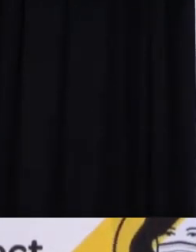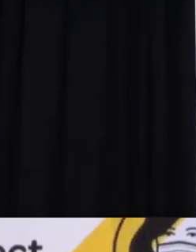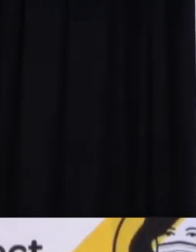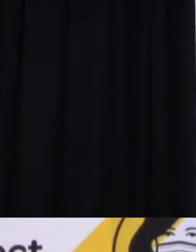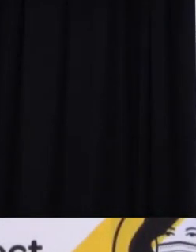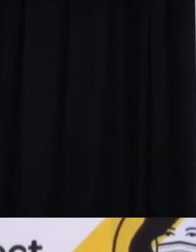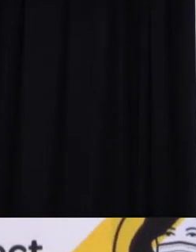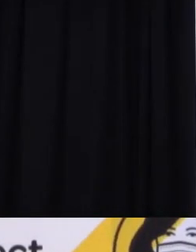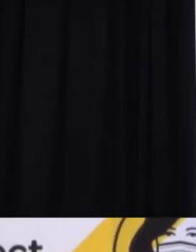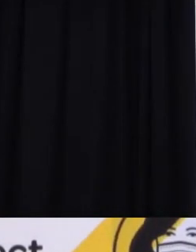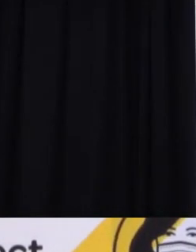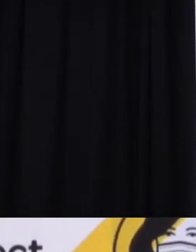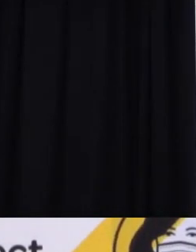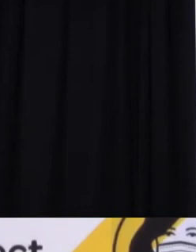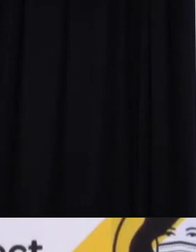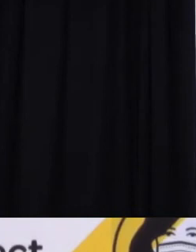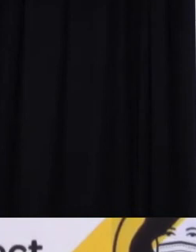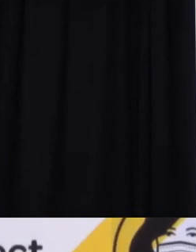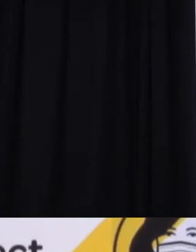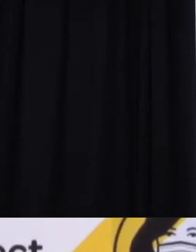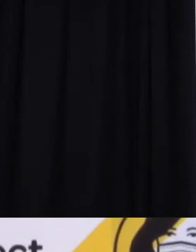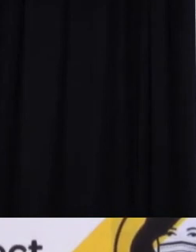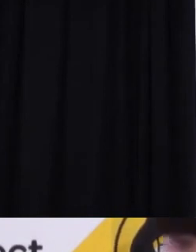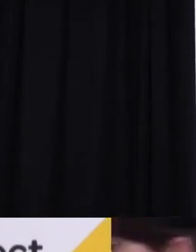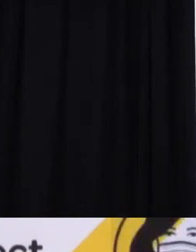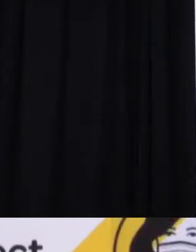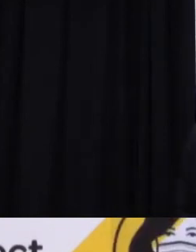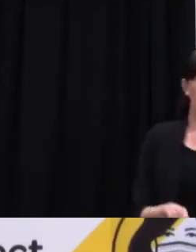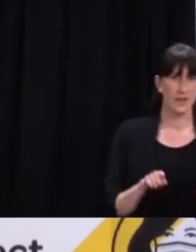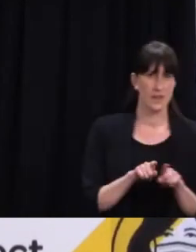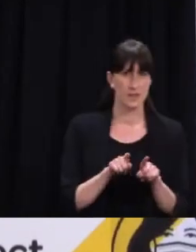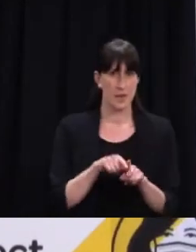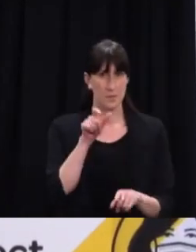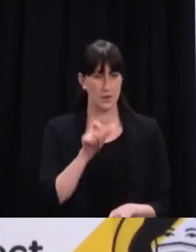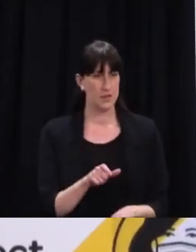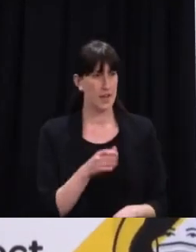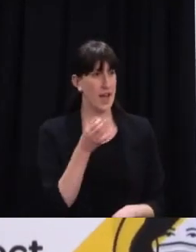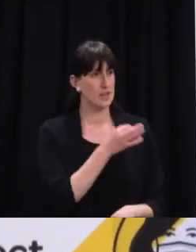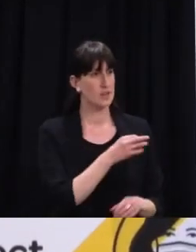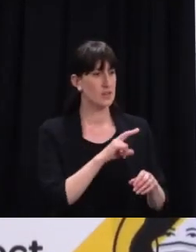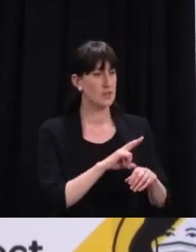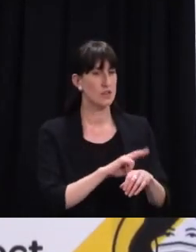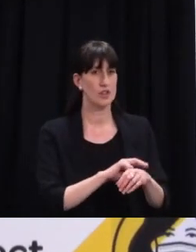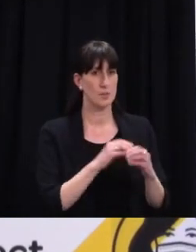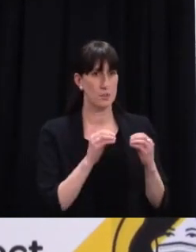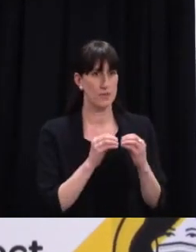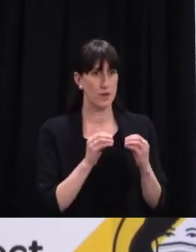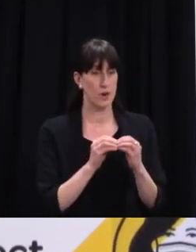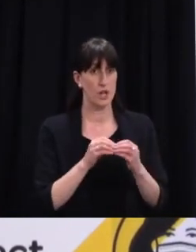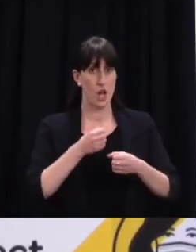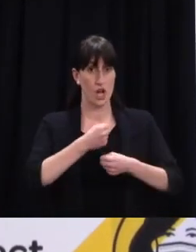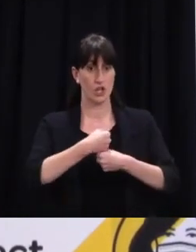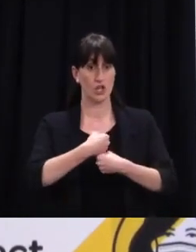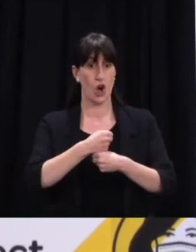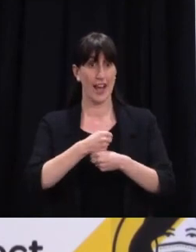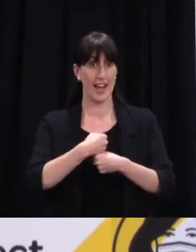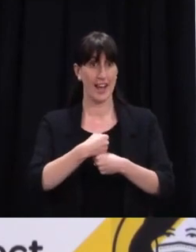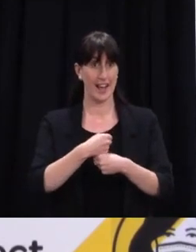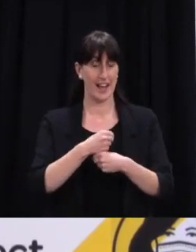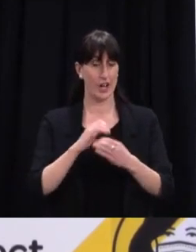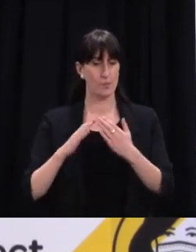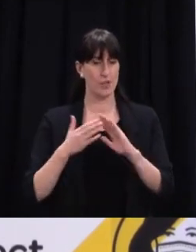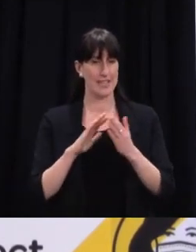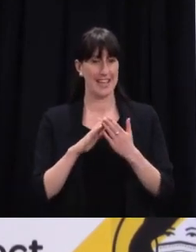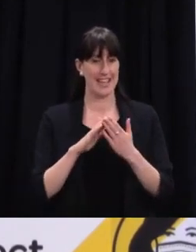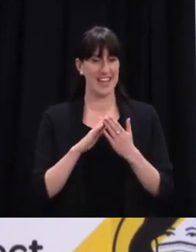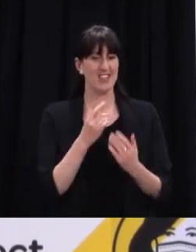that it was briefly mentioned by the Prime Minister but the Tongan community in Auckland have started their own vaccination drive for their own community I understand the